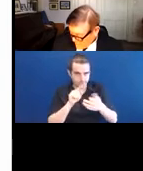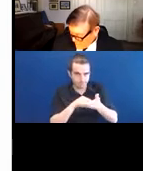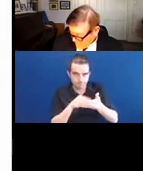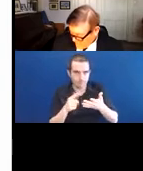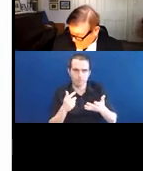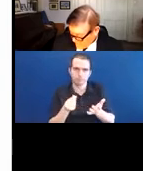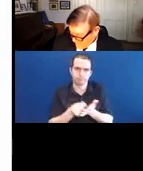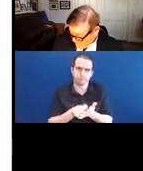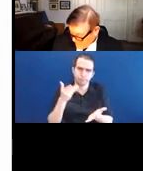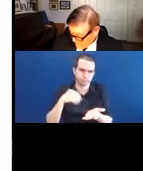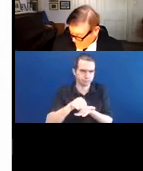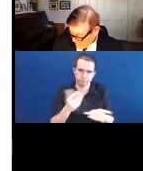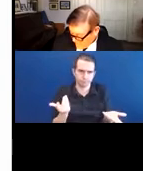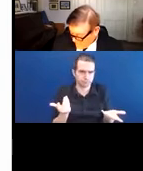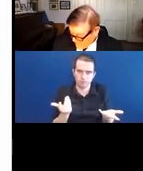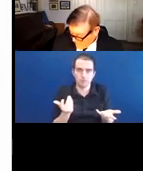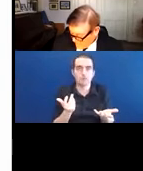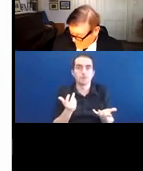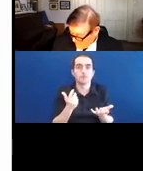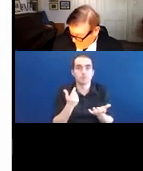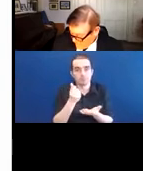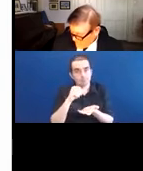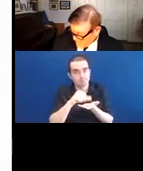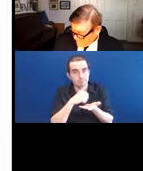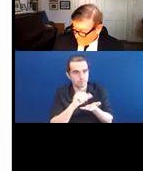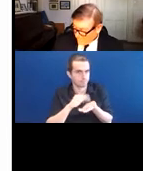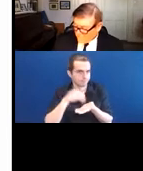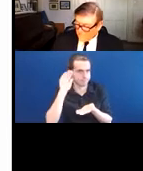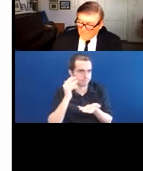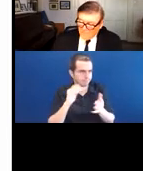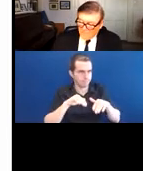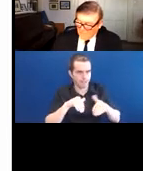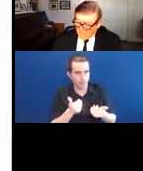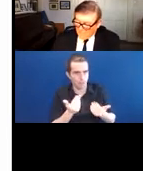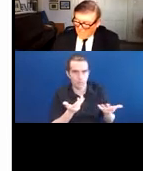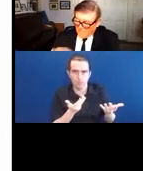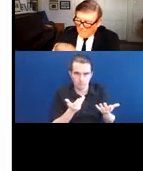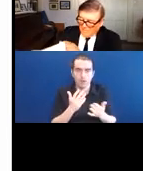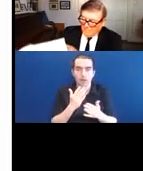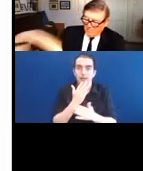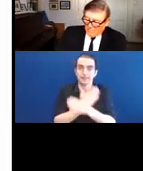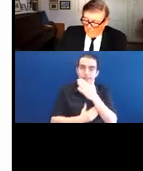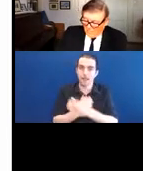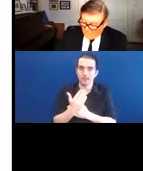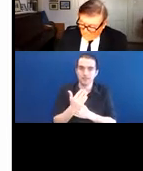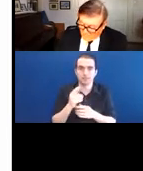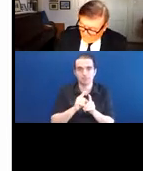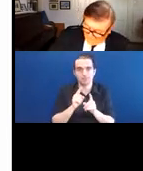Accessibility in India, accessibility to the healthcare is still an area The government will have to improve a